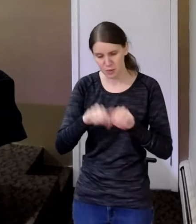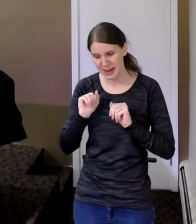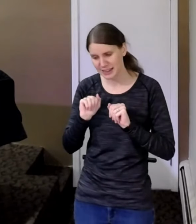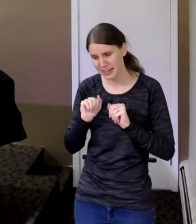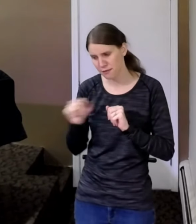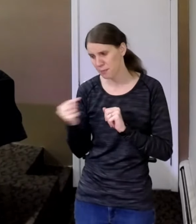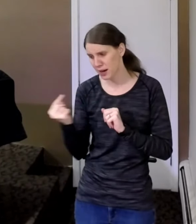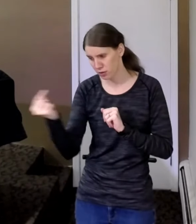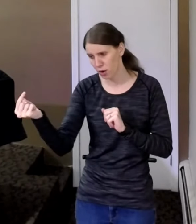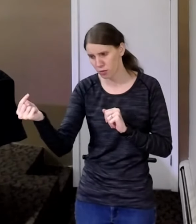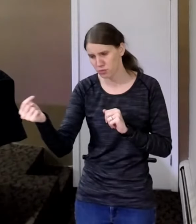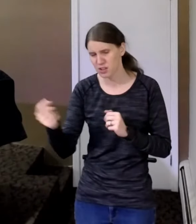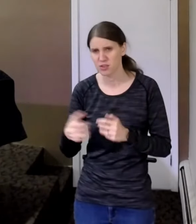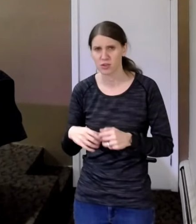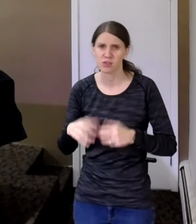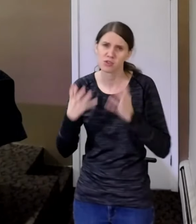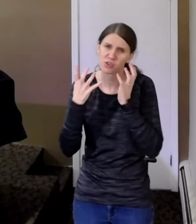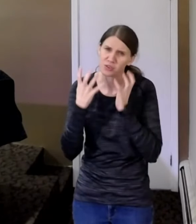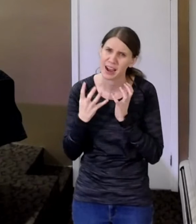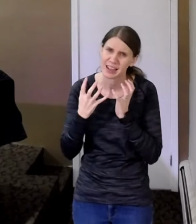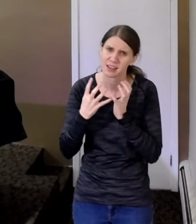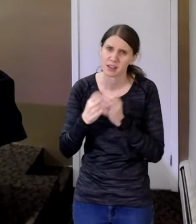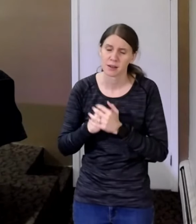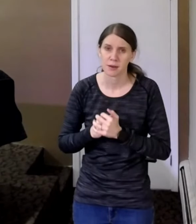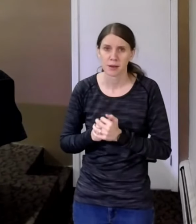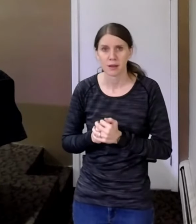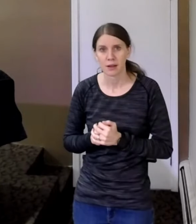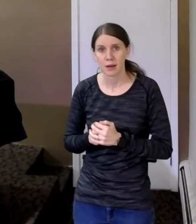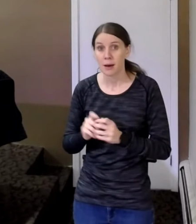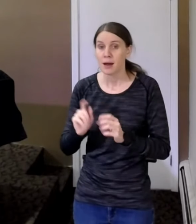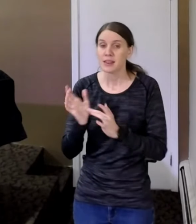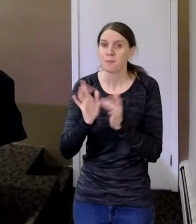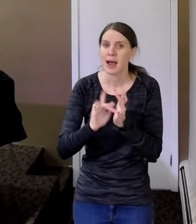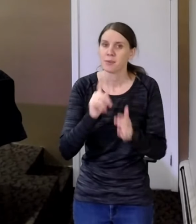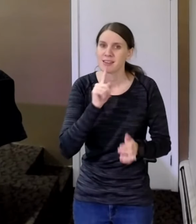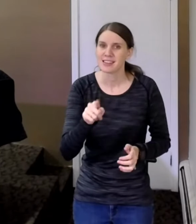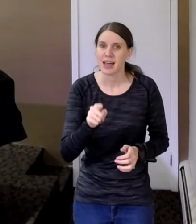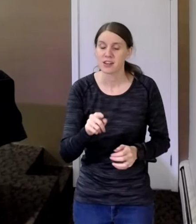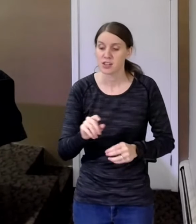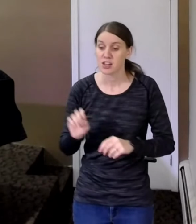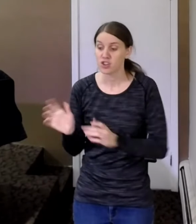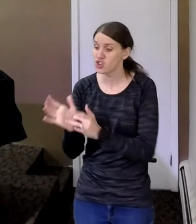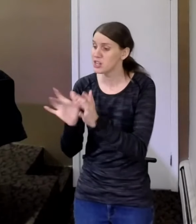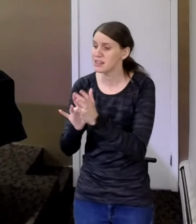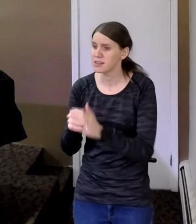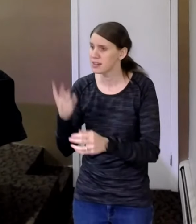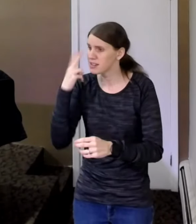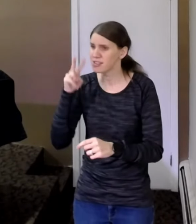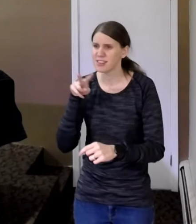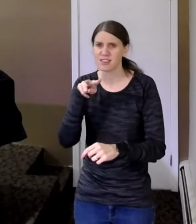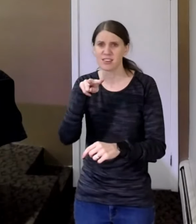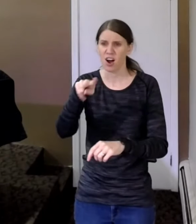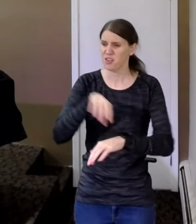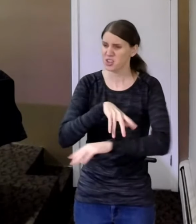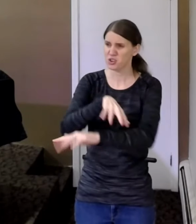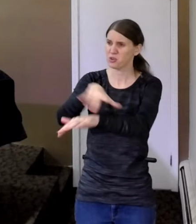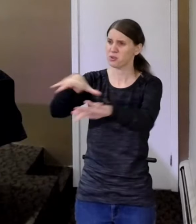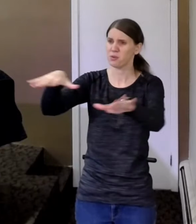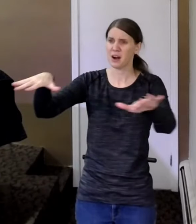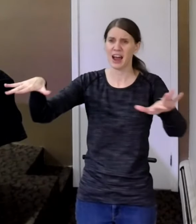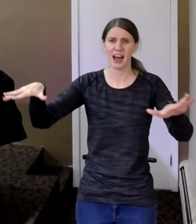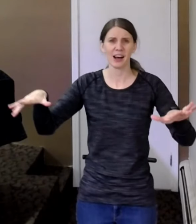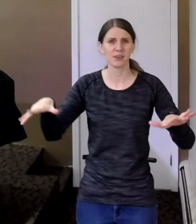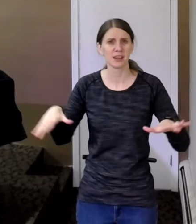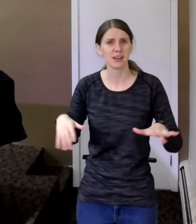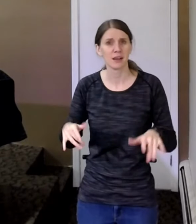own right. And it says, when Jesus went forth and saw a great multitude and was